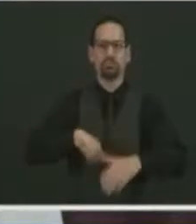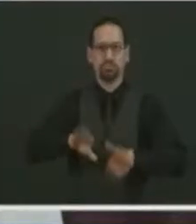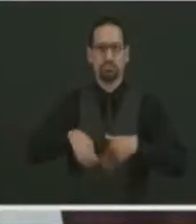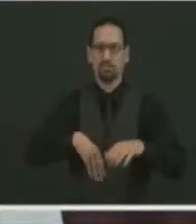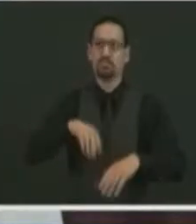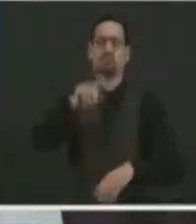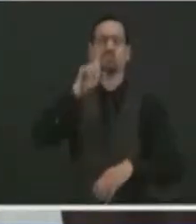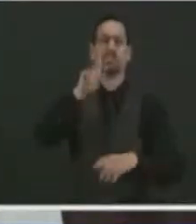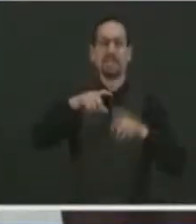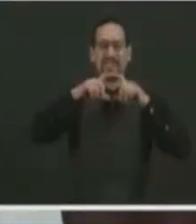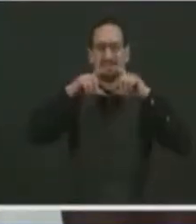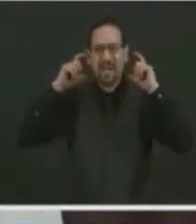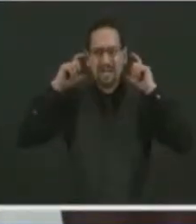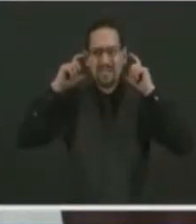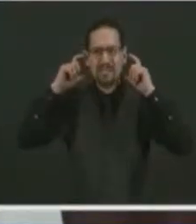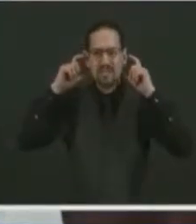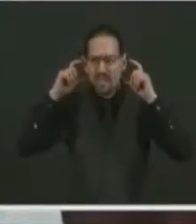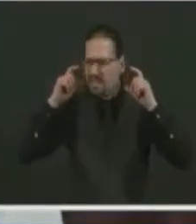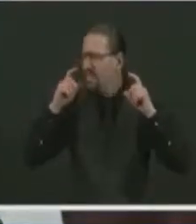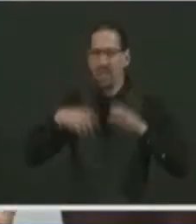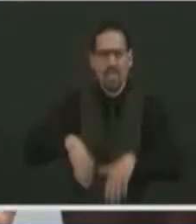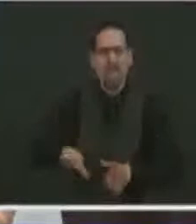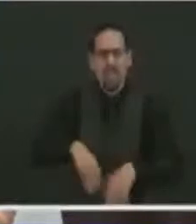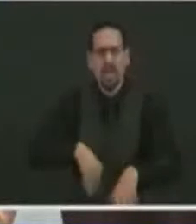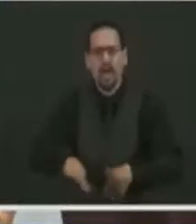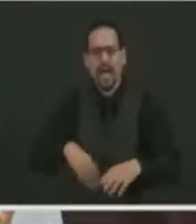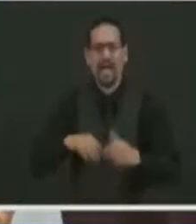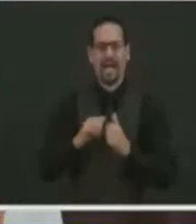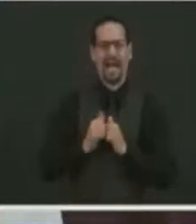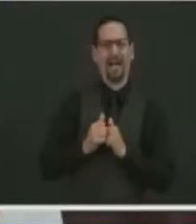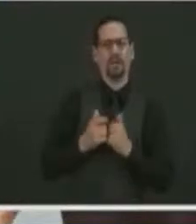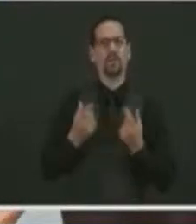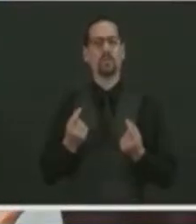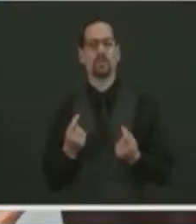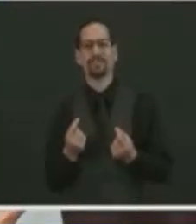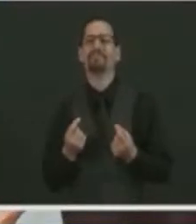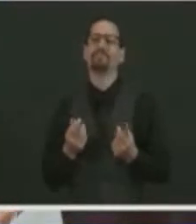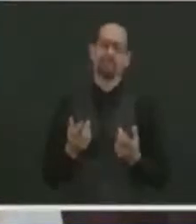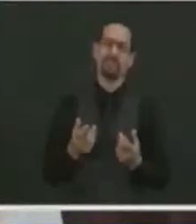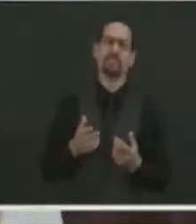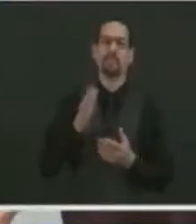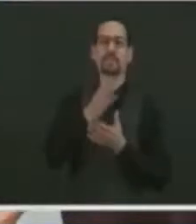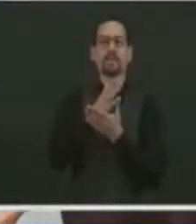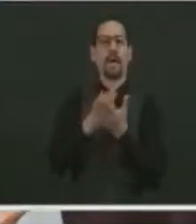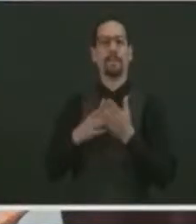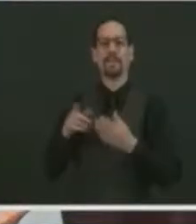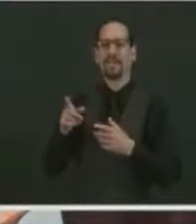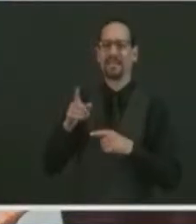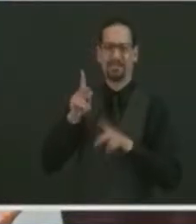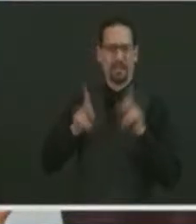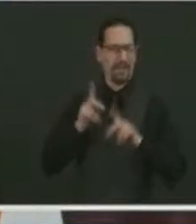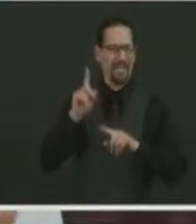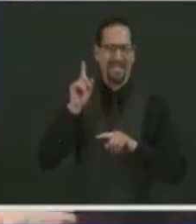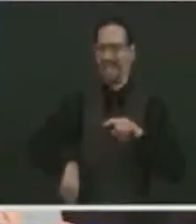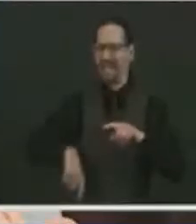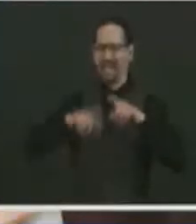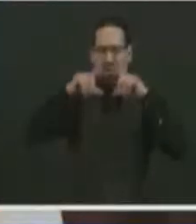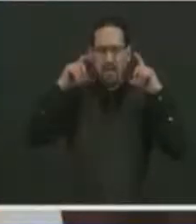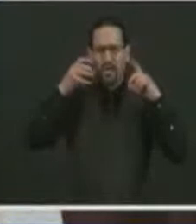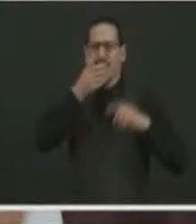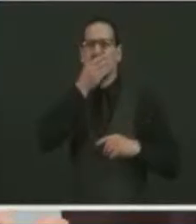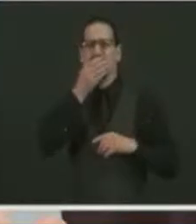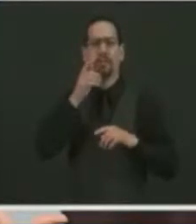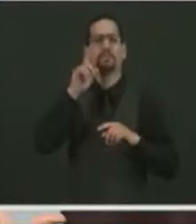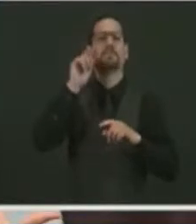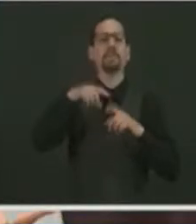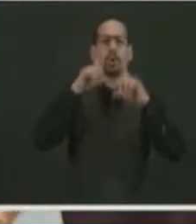there specifically designed to use while you exercise. So you might want to check that out and pick yourself up one of those. If you don't want